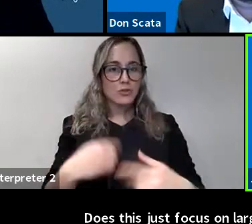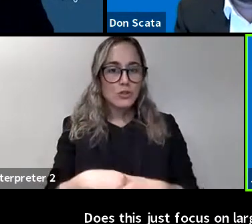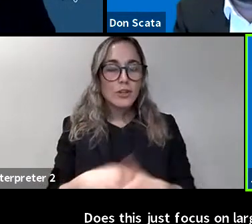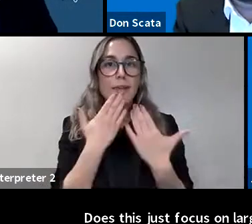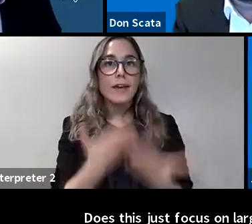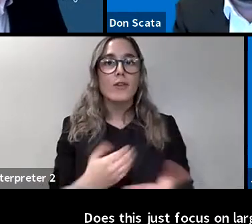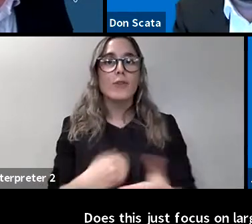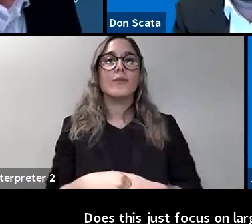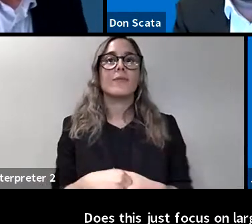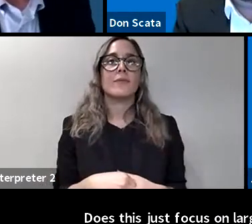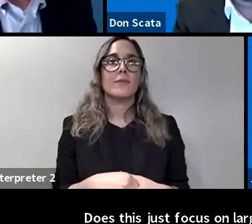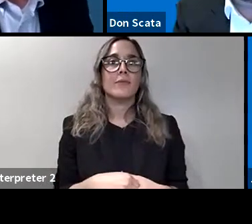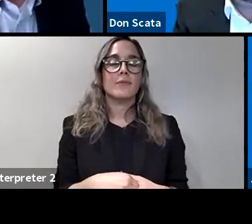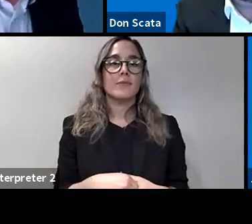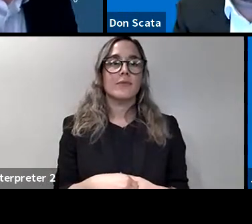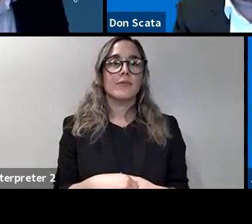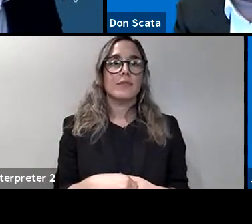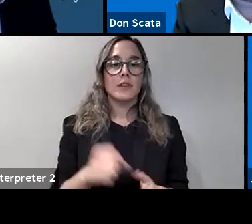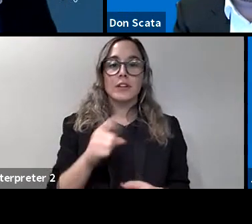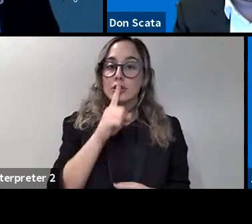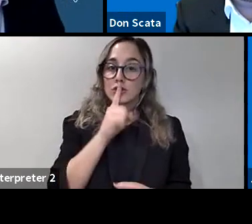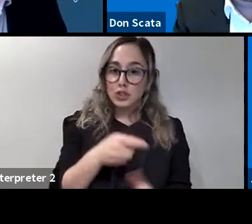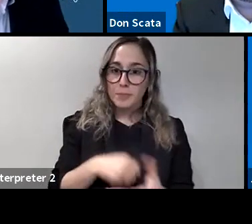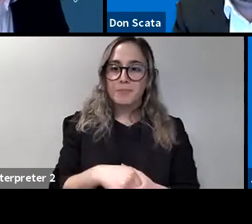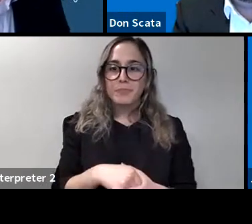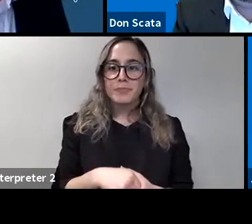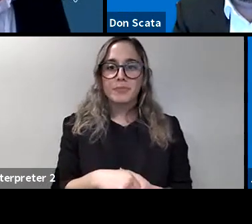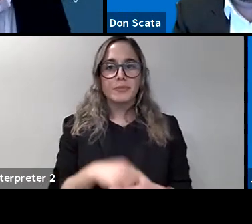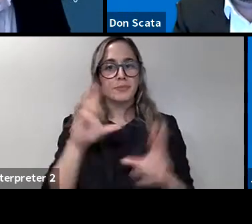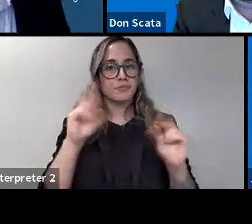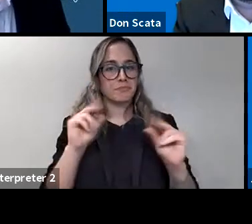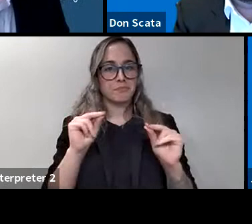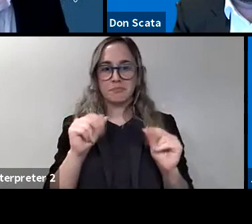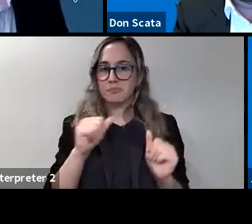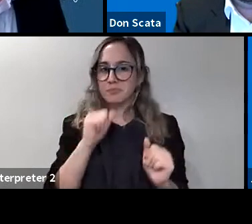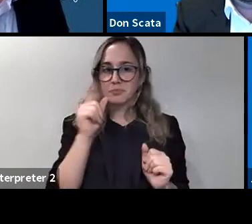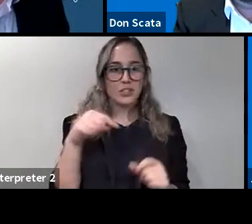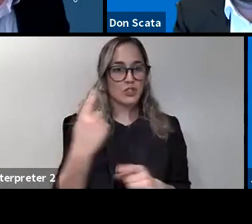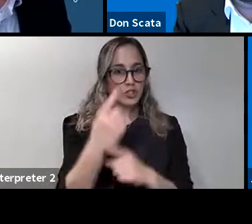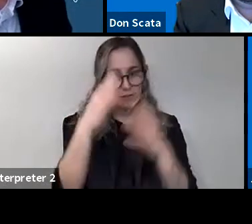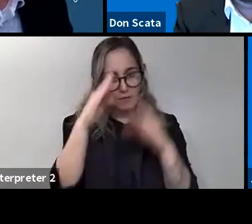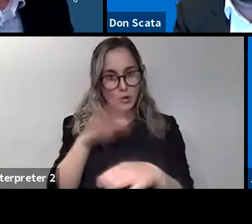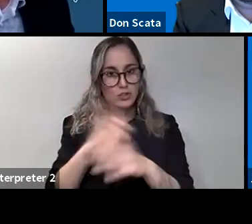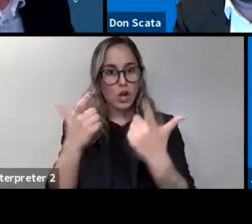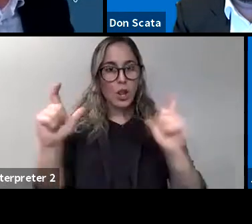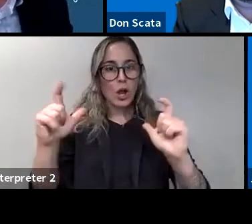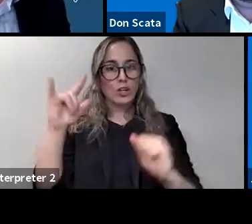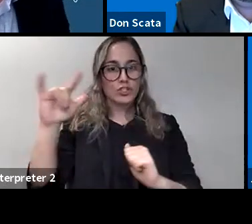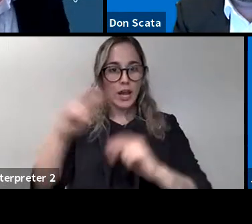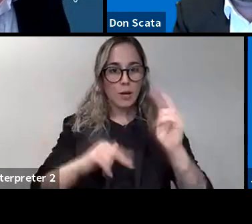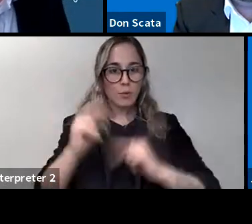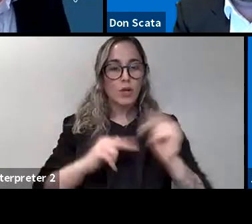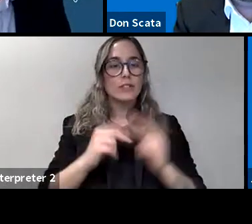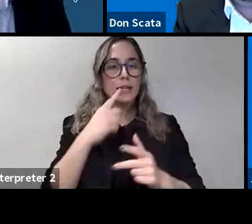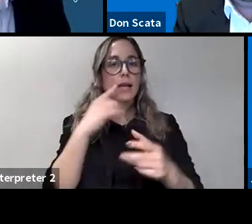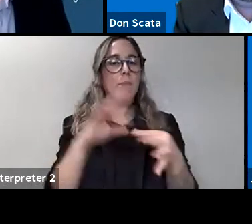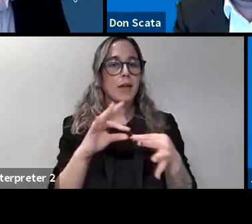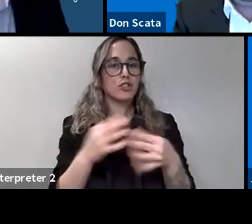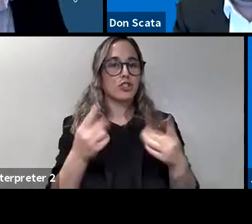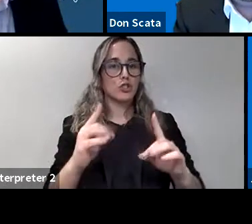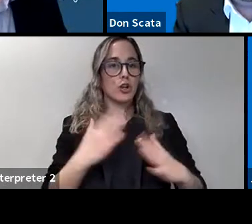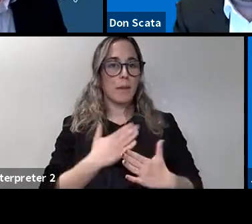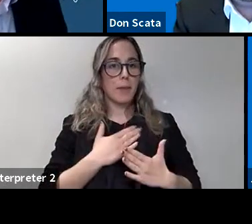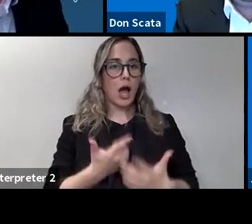you. Sure, thanks, Jim. No, it does not just focus on large airports. As I mentioned during my part of the brief, we